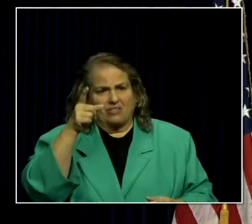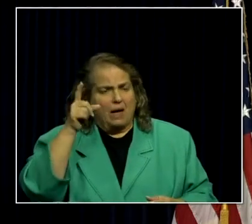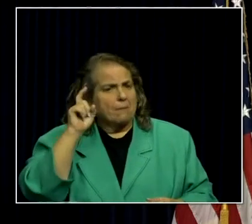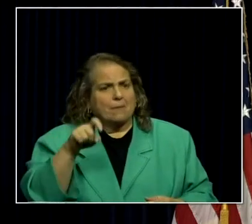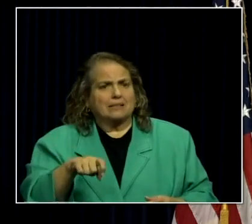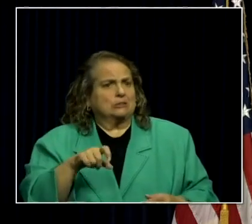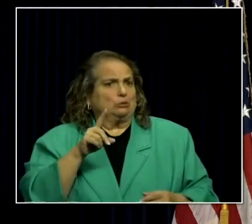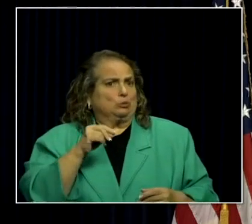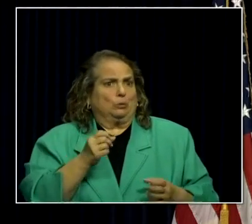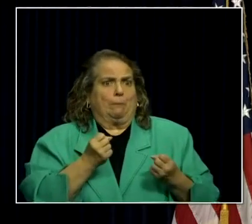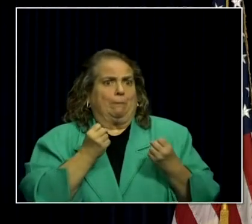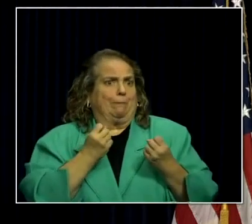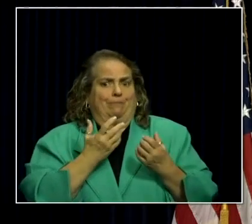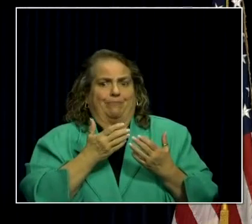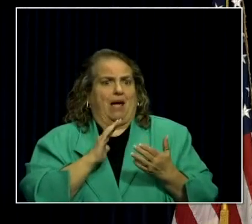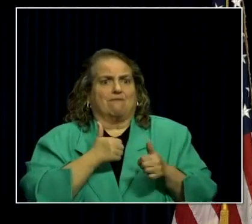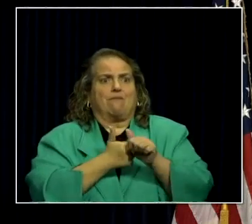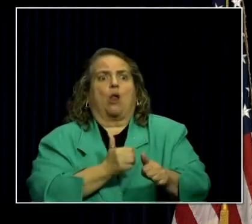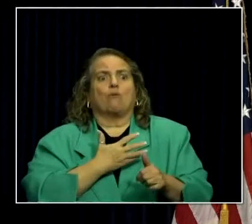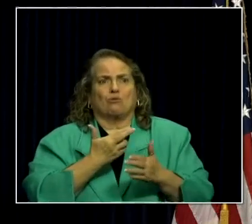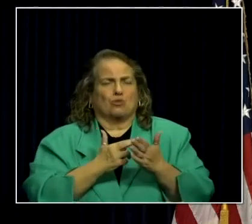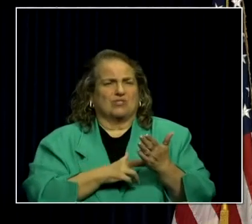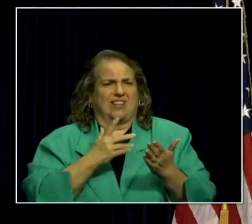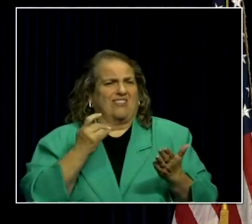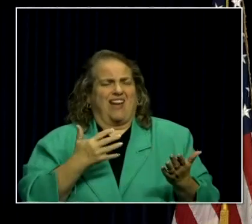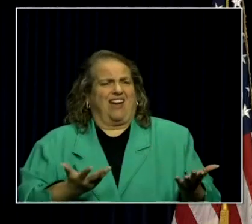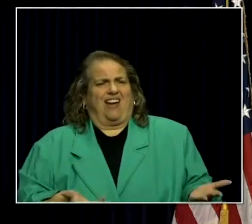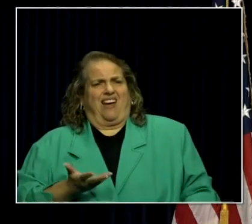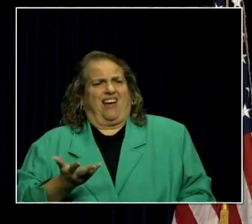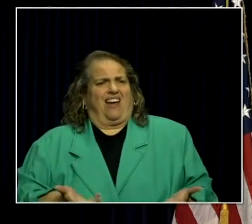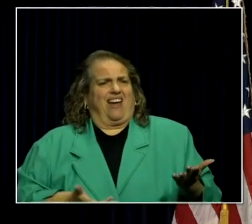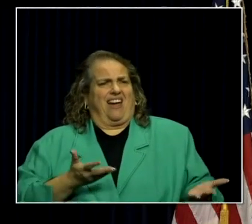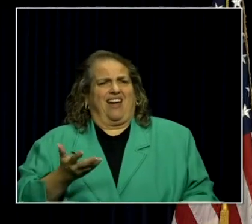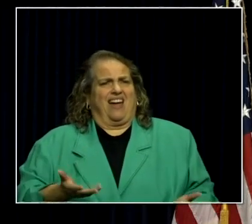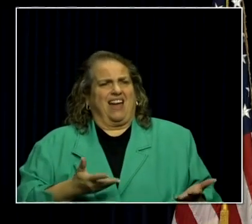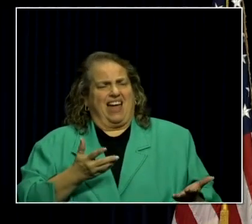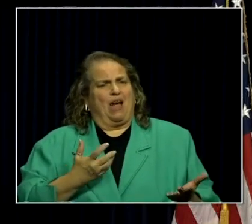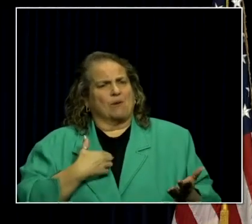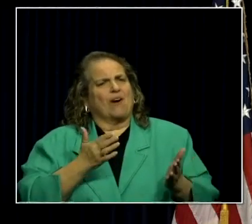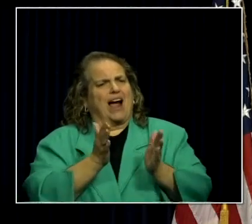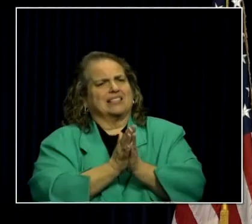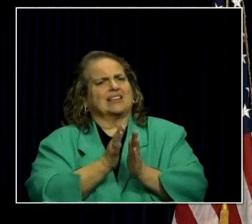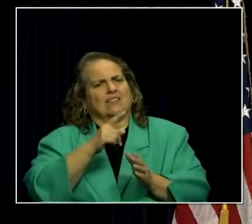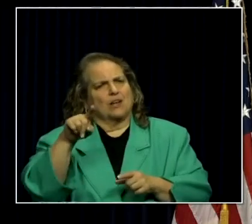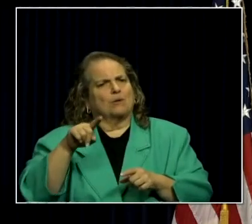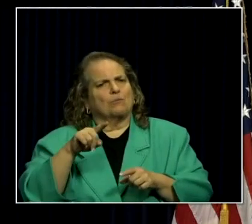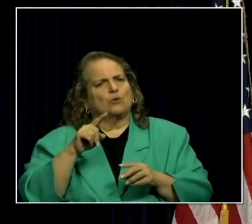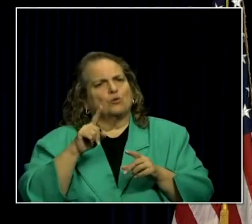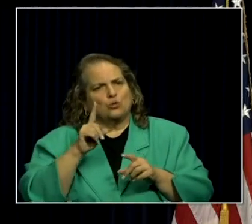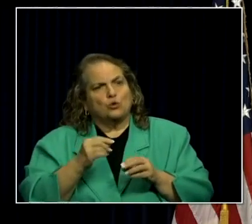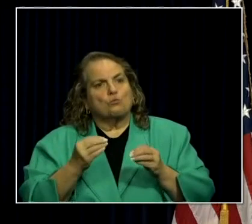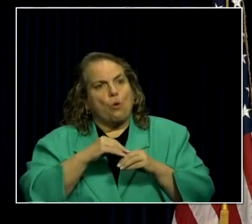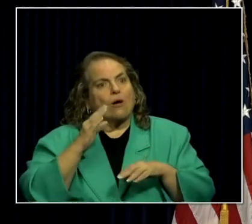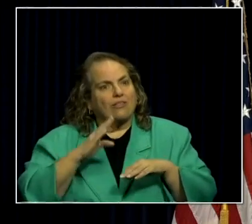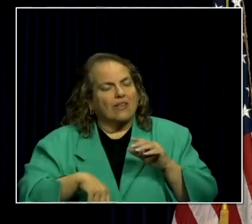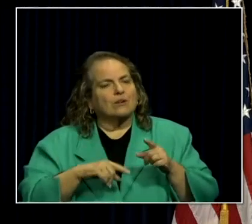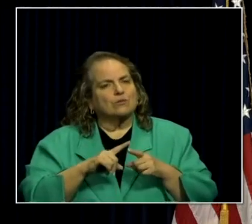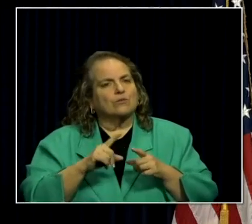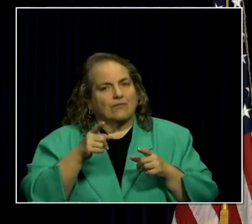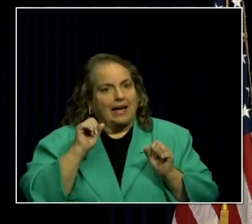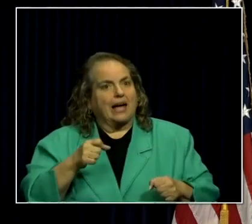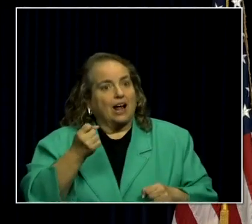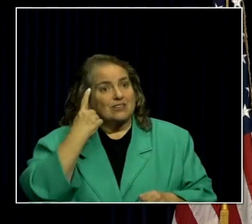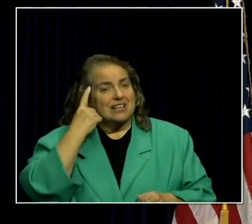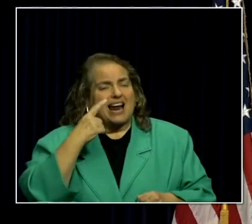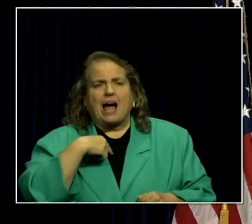asking more than someone that age should be able to comprehend. And that's not speaking down to anybody. It's none of